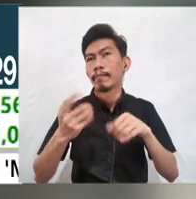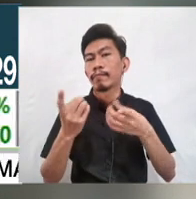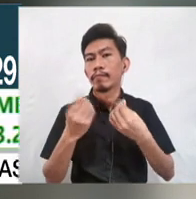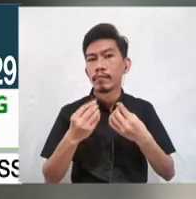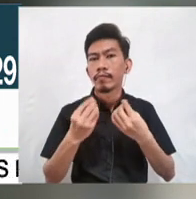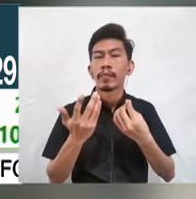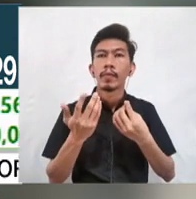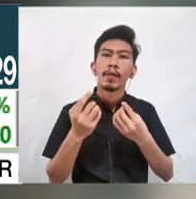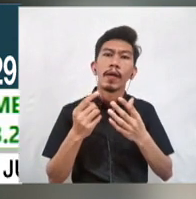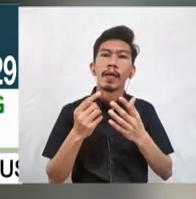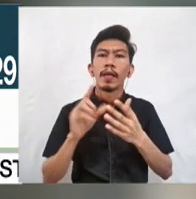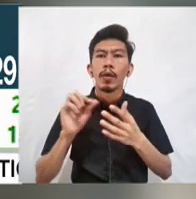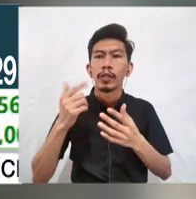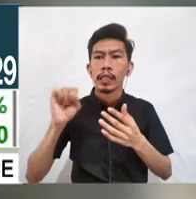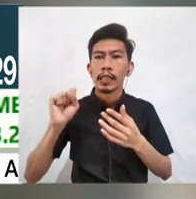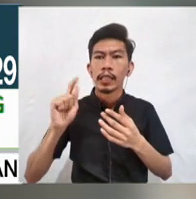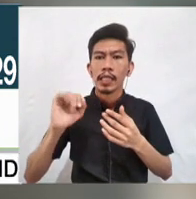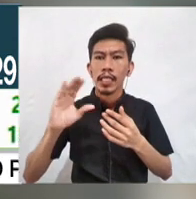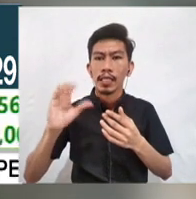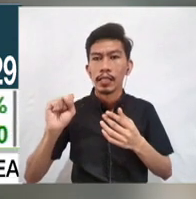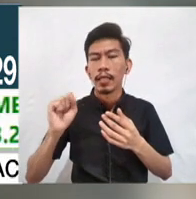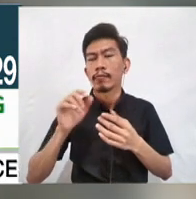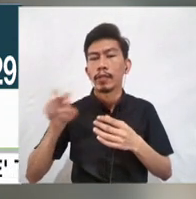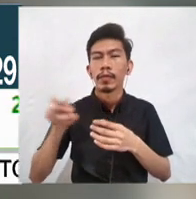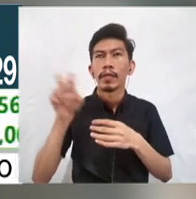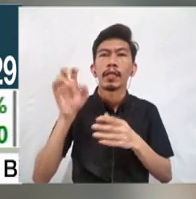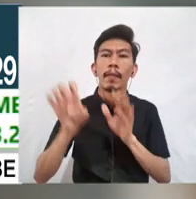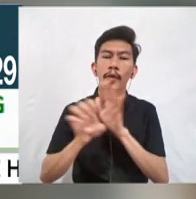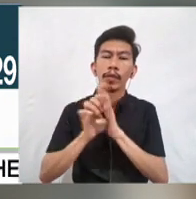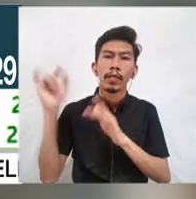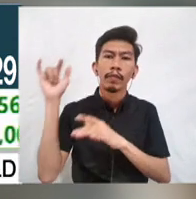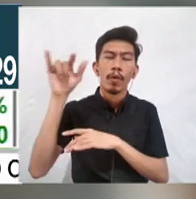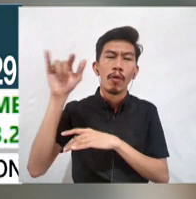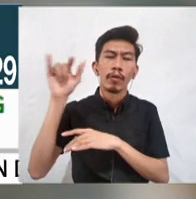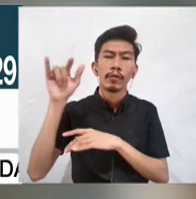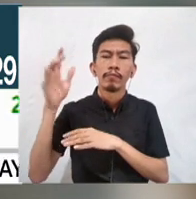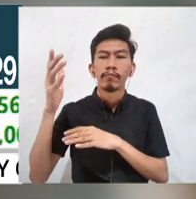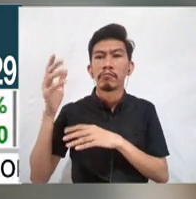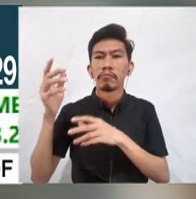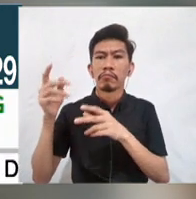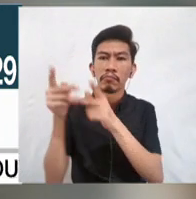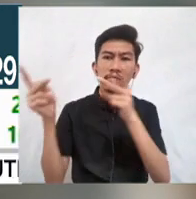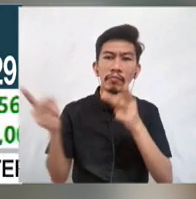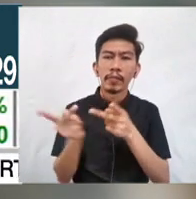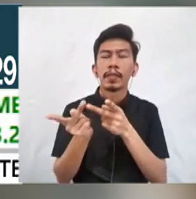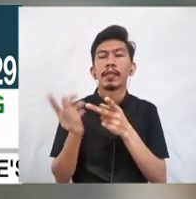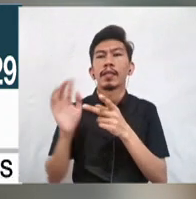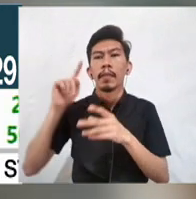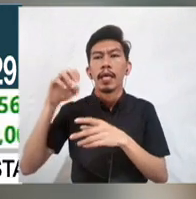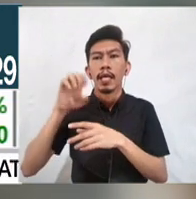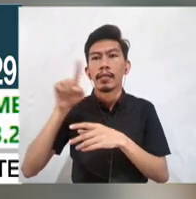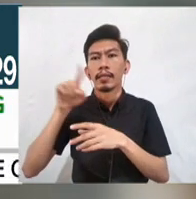like, for example, international airports, seaports, because PEZA's vision is